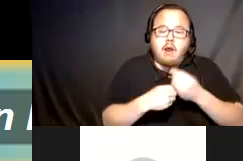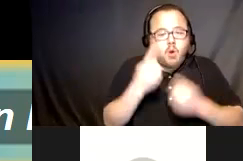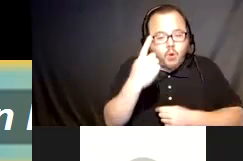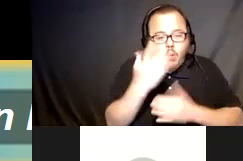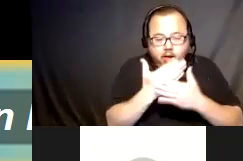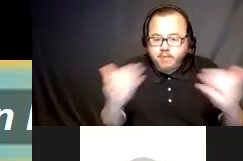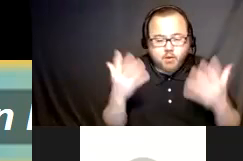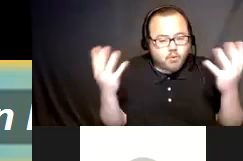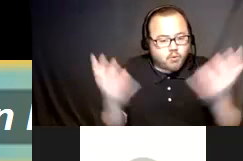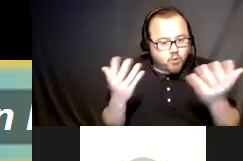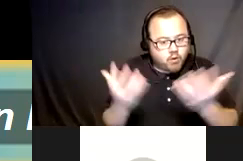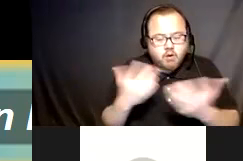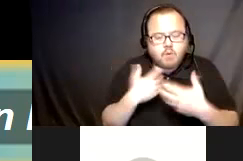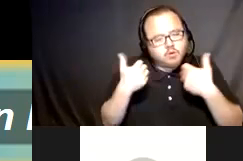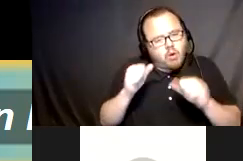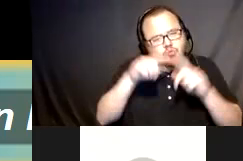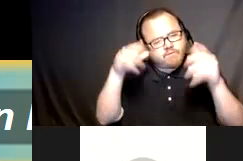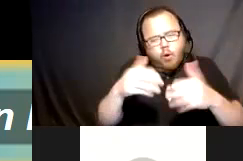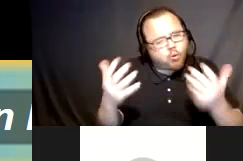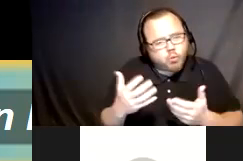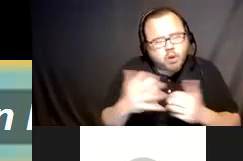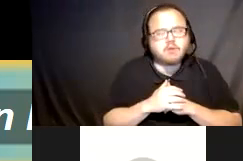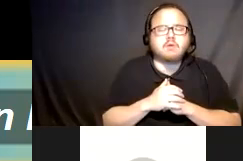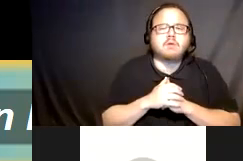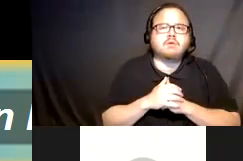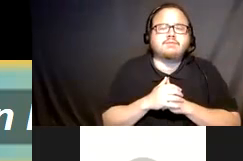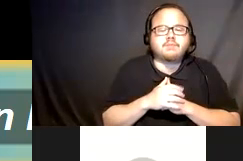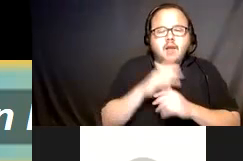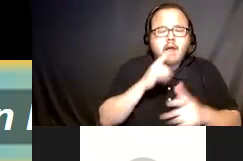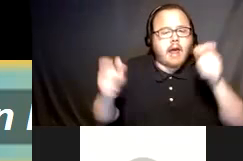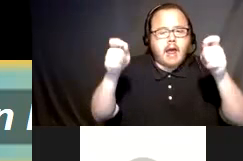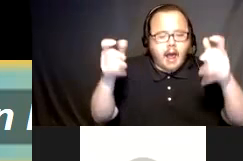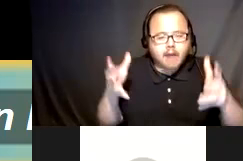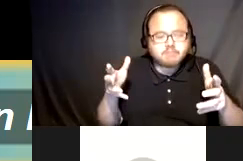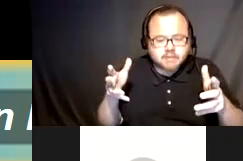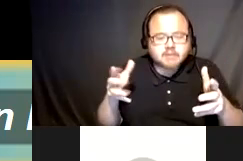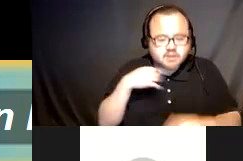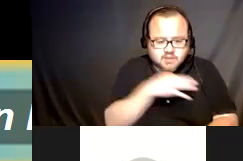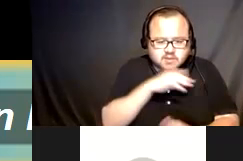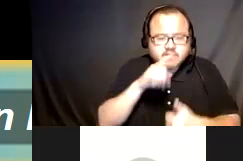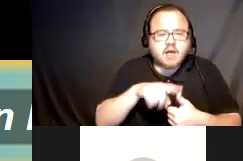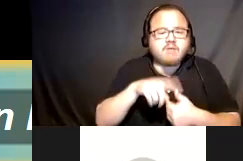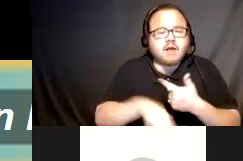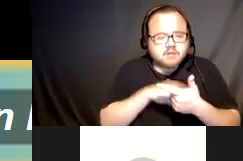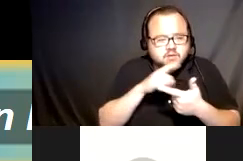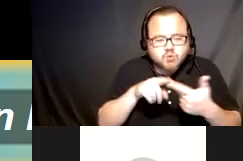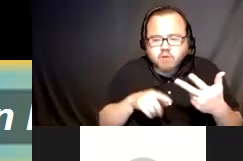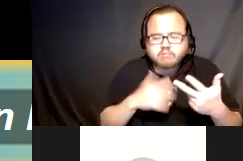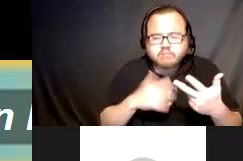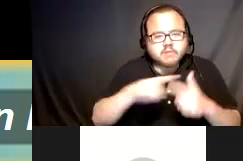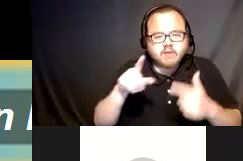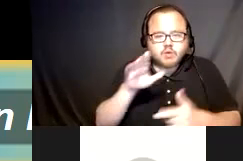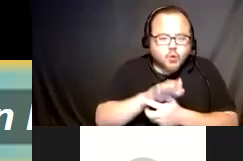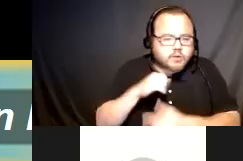that we're trying to really focus on is getting admin staff, as well as different school staff